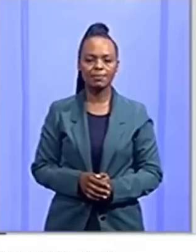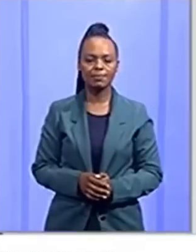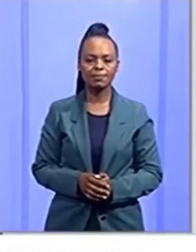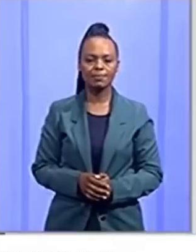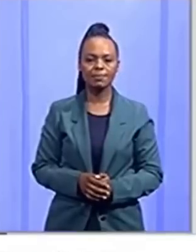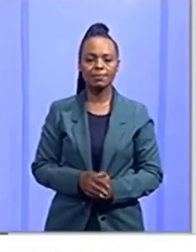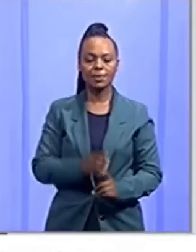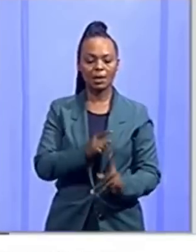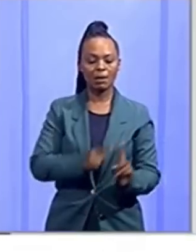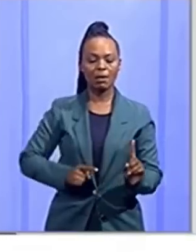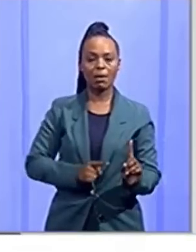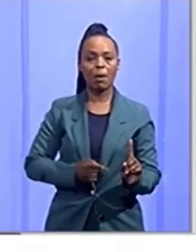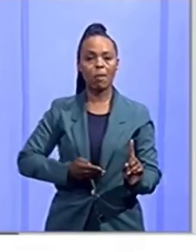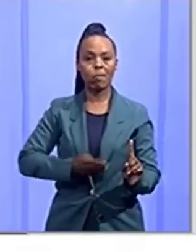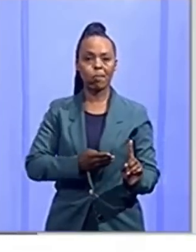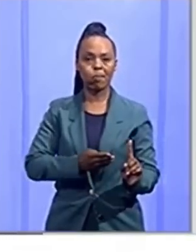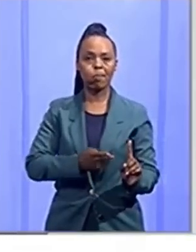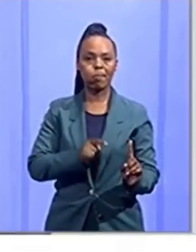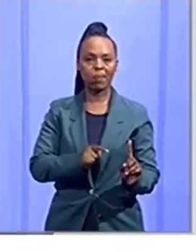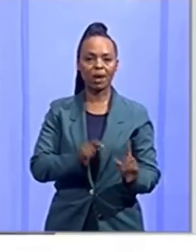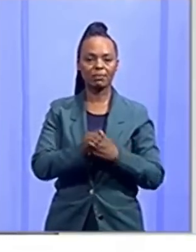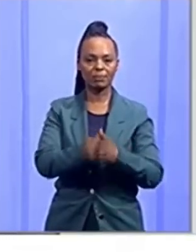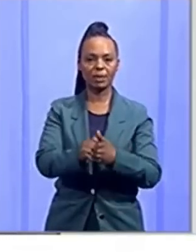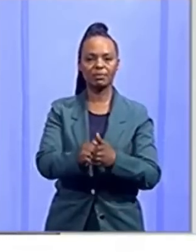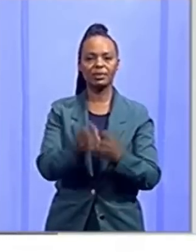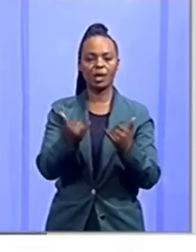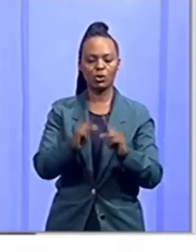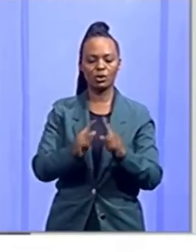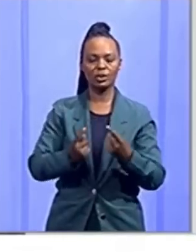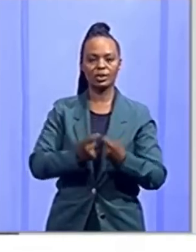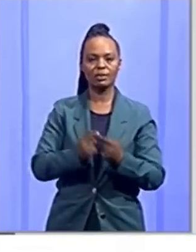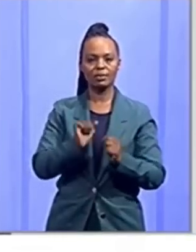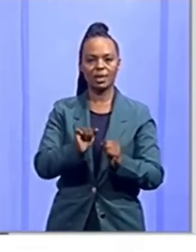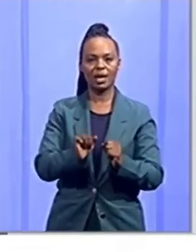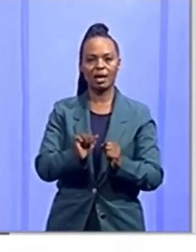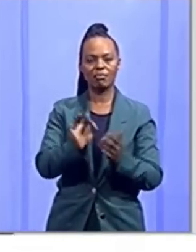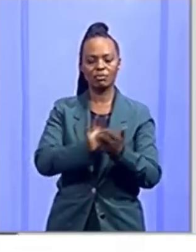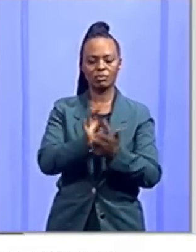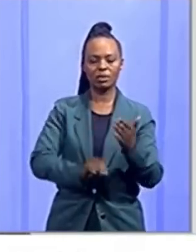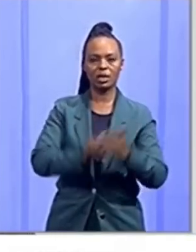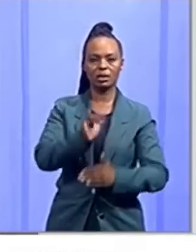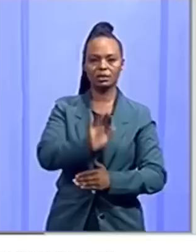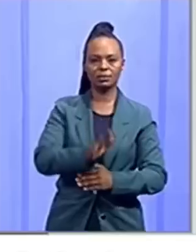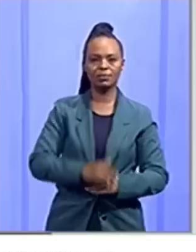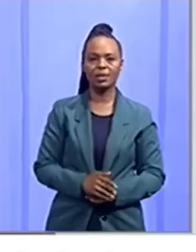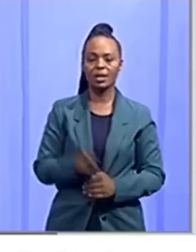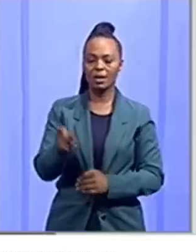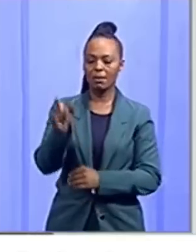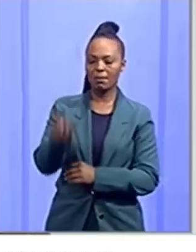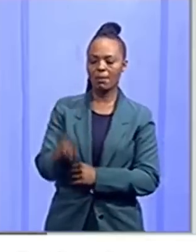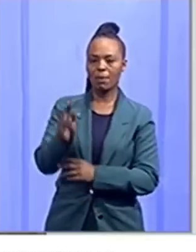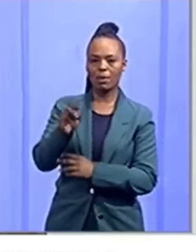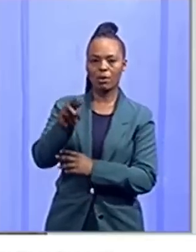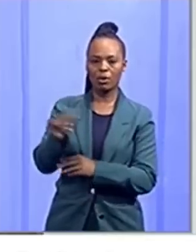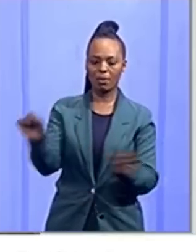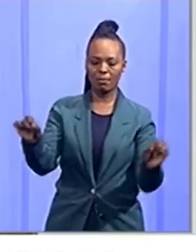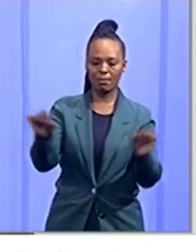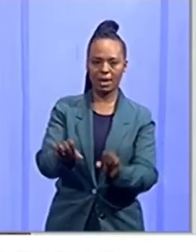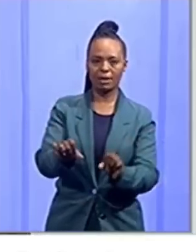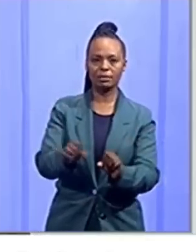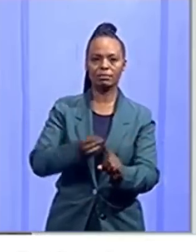Mtolo is there. He's heading the elections team. Mabuyakhulu will be brought in to reinforce and work with the elect. We don't want